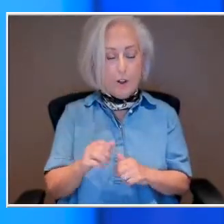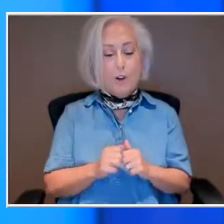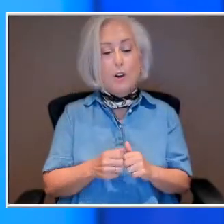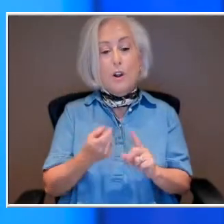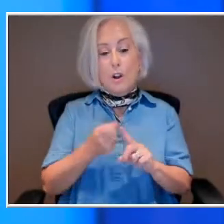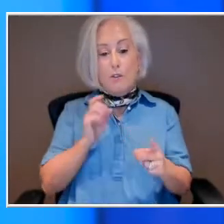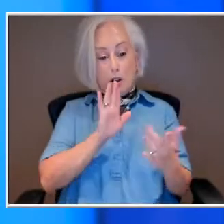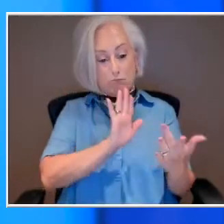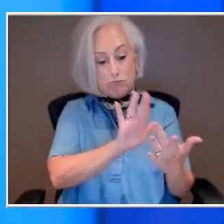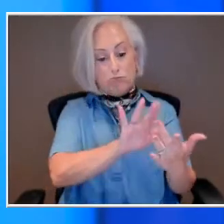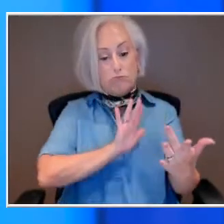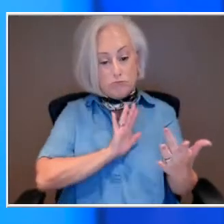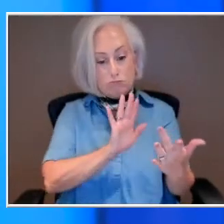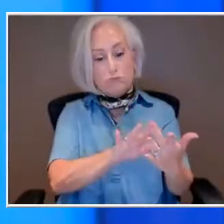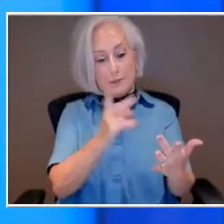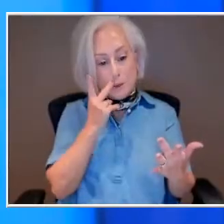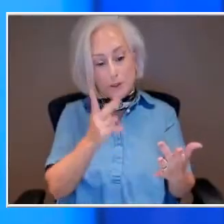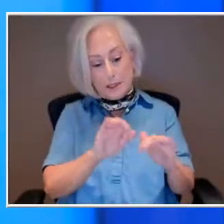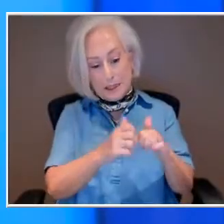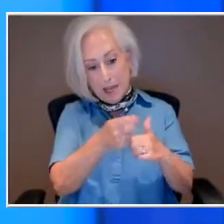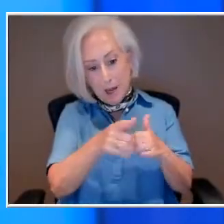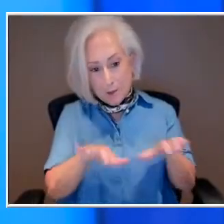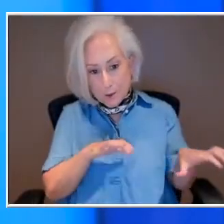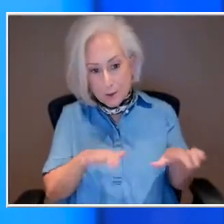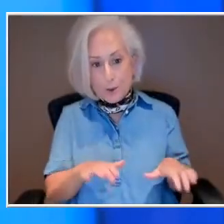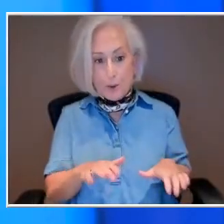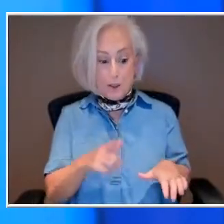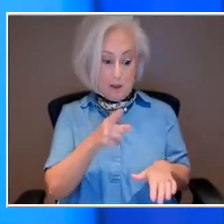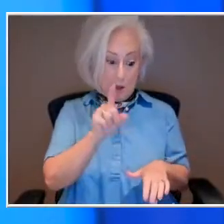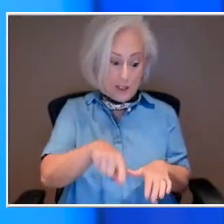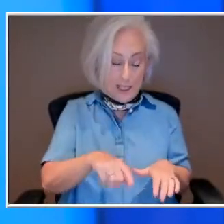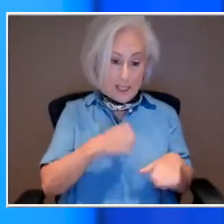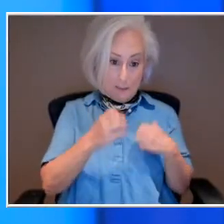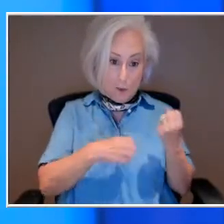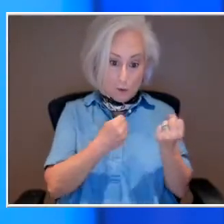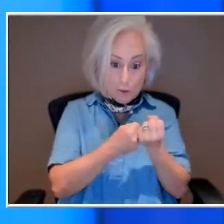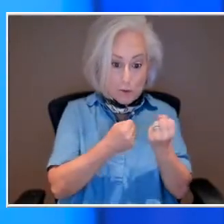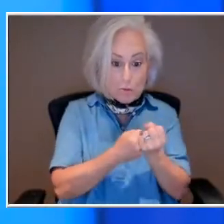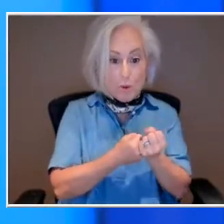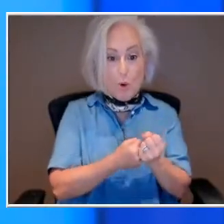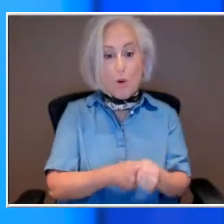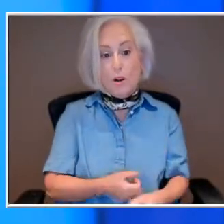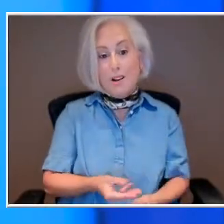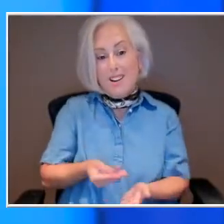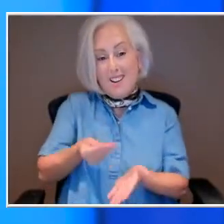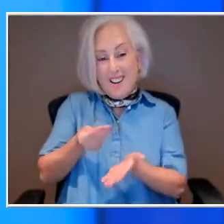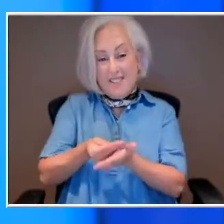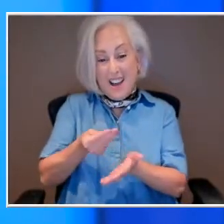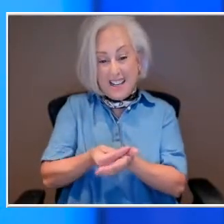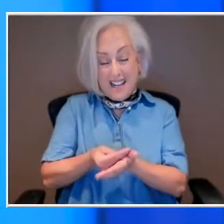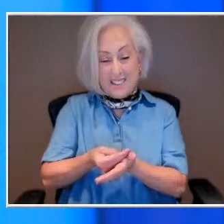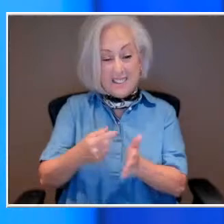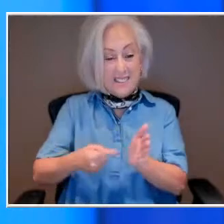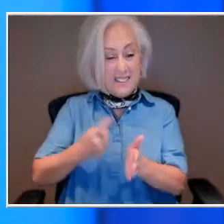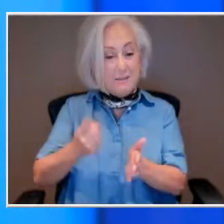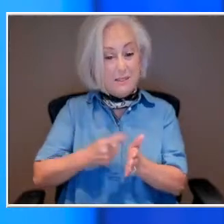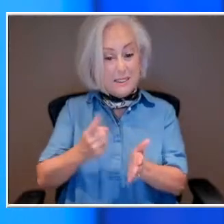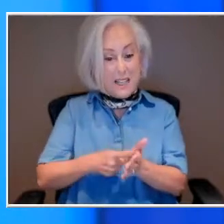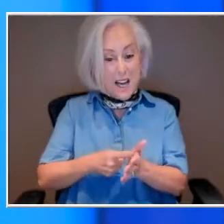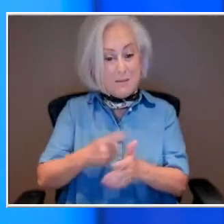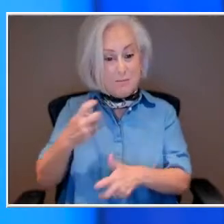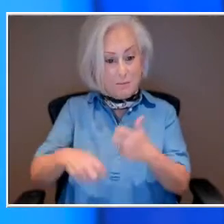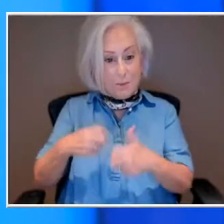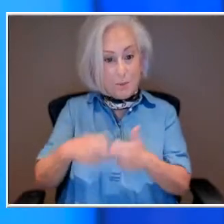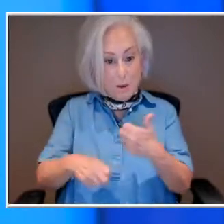what the patient's needs are. Is it emotional support? Very importantly, the financial toxicity. We think about not just the gas